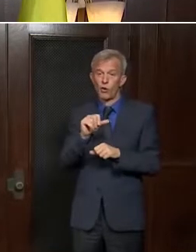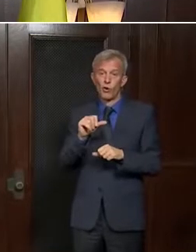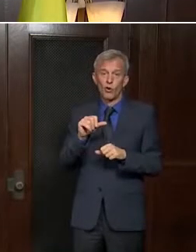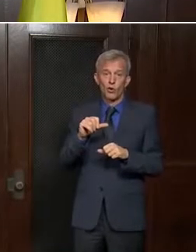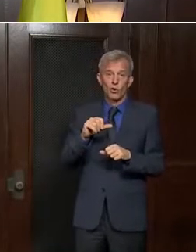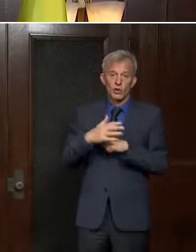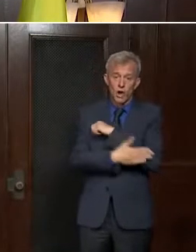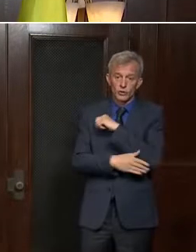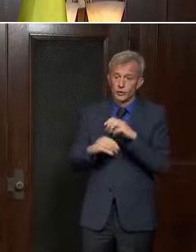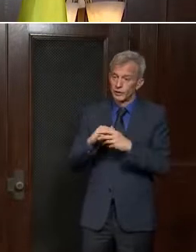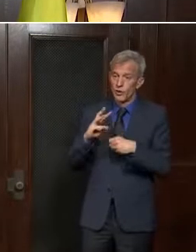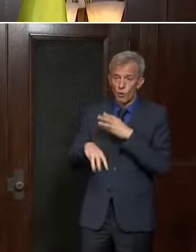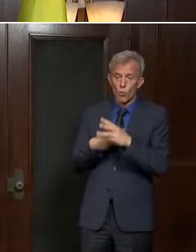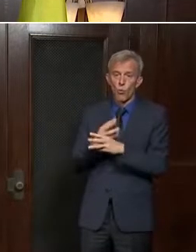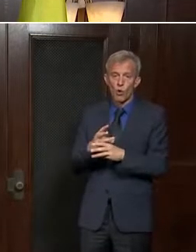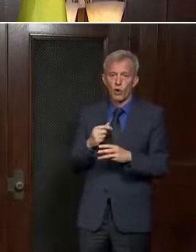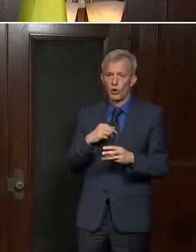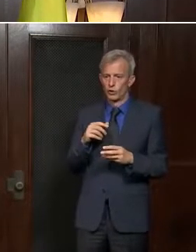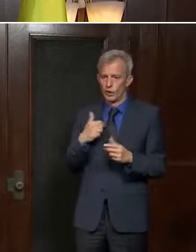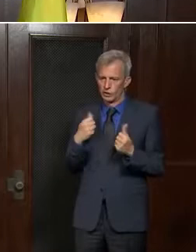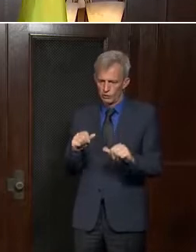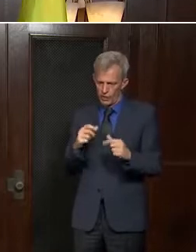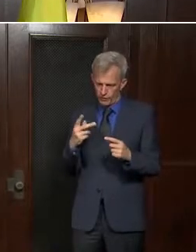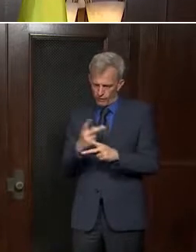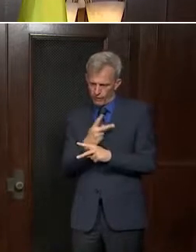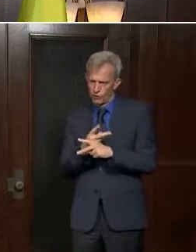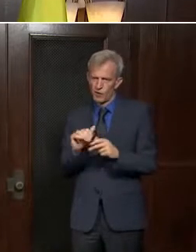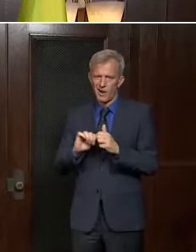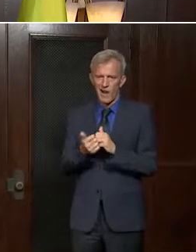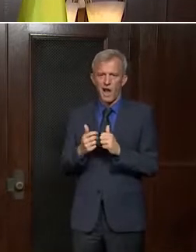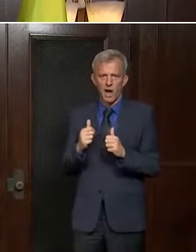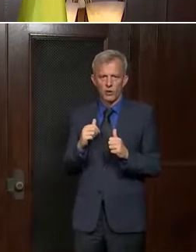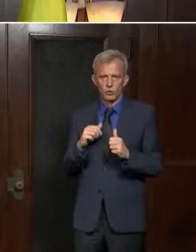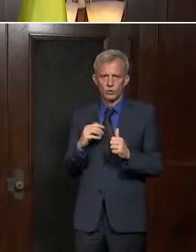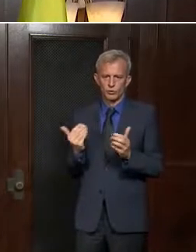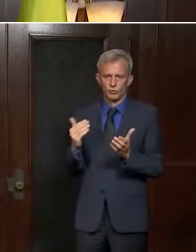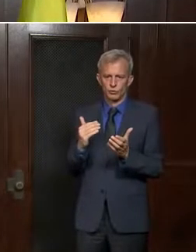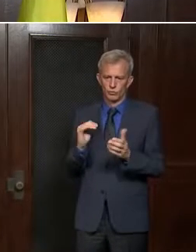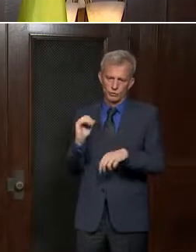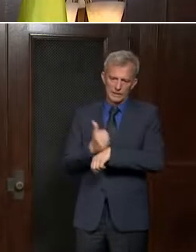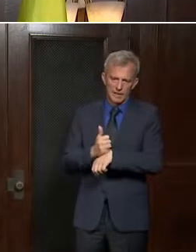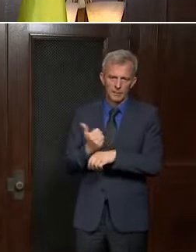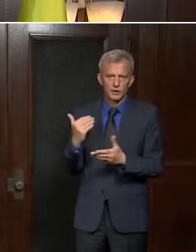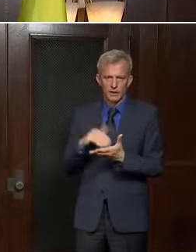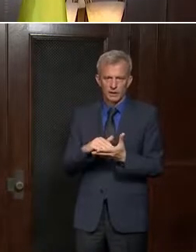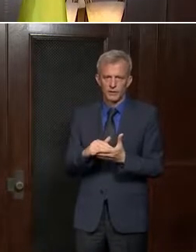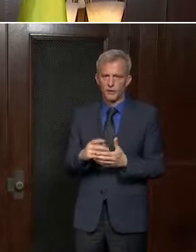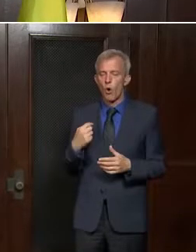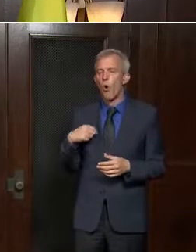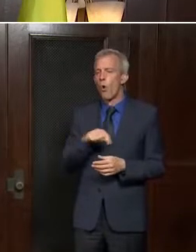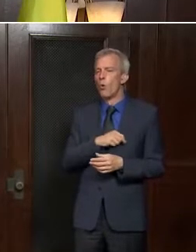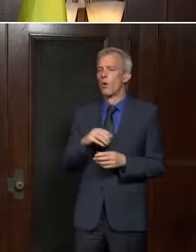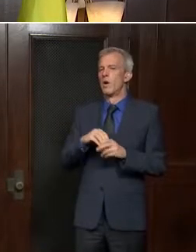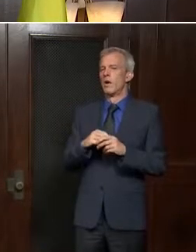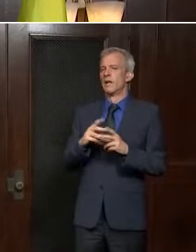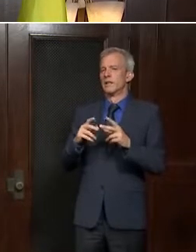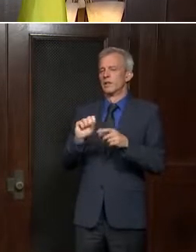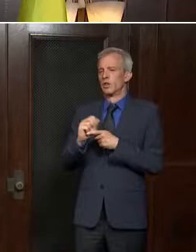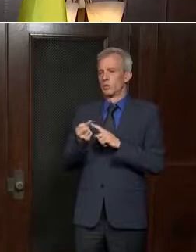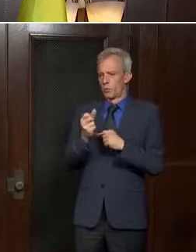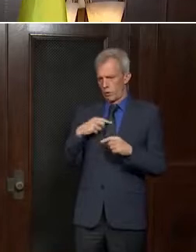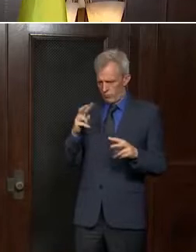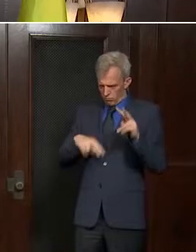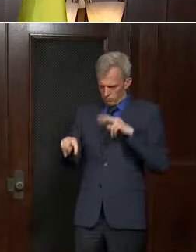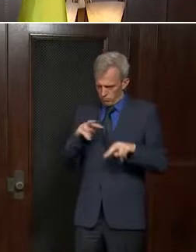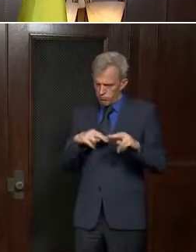reopening. With our infection a few weeks or more behind other countries, we're in a good position to watch them take these moves first